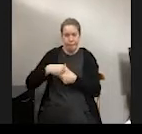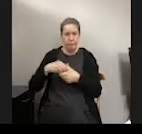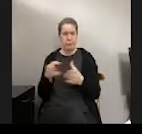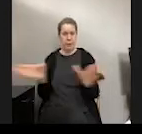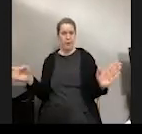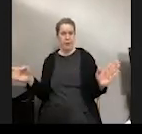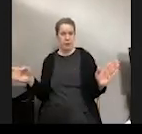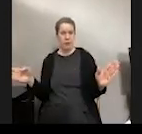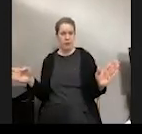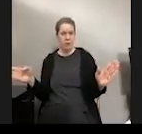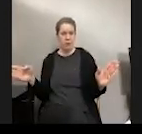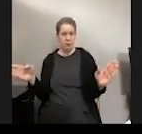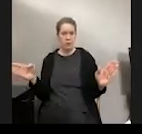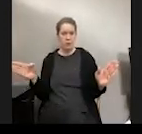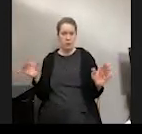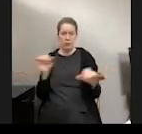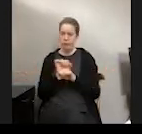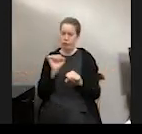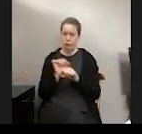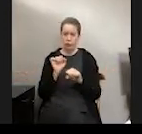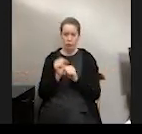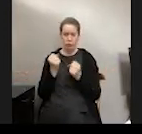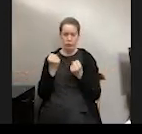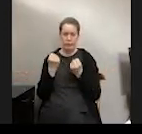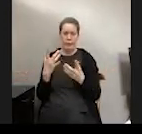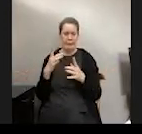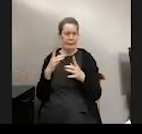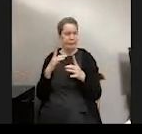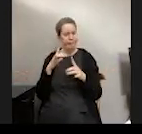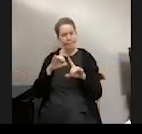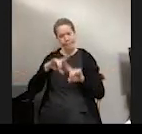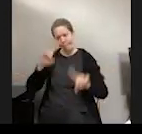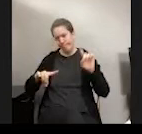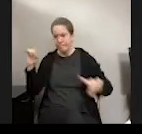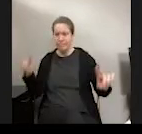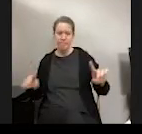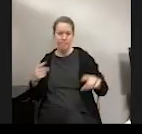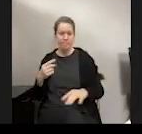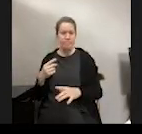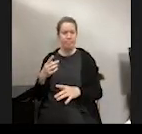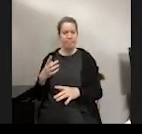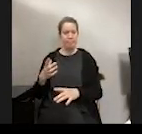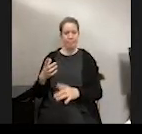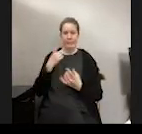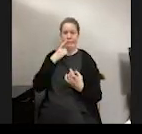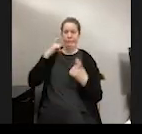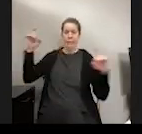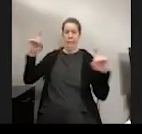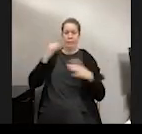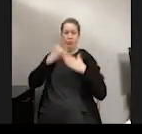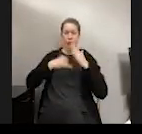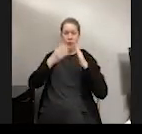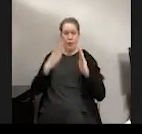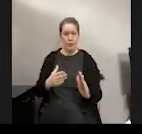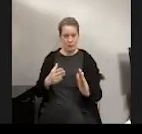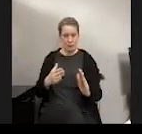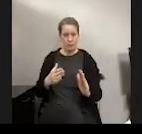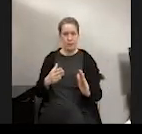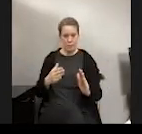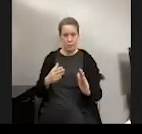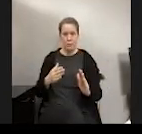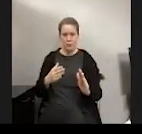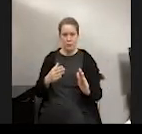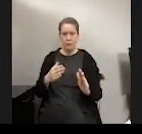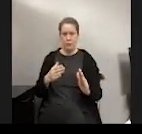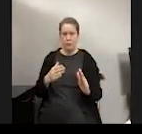Toronto, Joe has worked with a variety of high-profile artists, leading the realization of several large-scale projects via roles